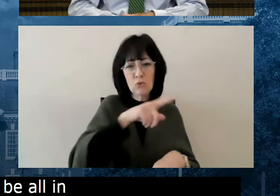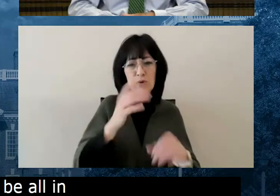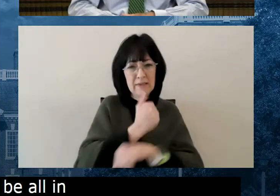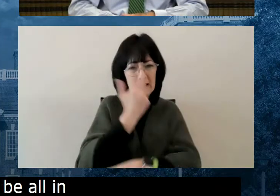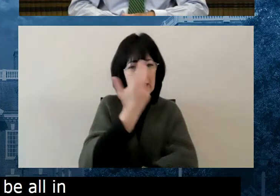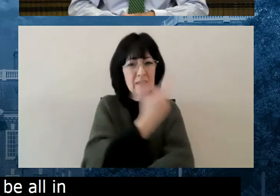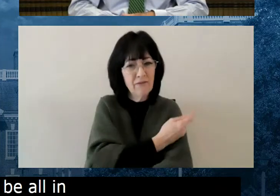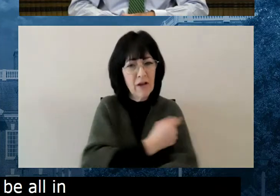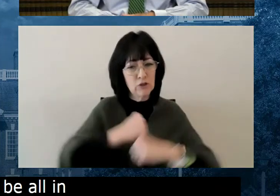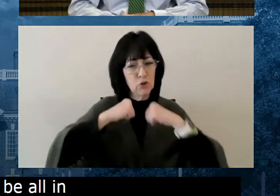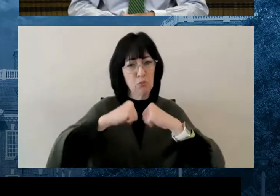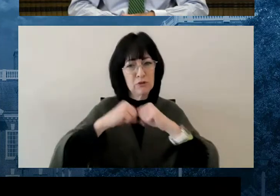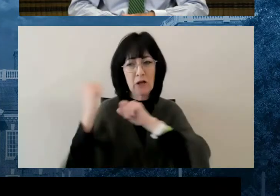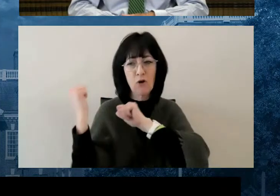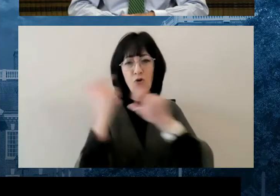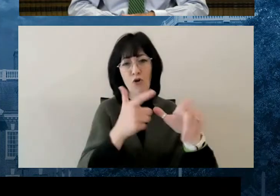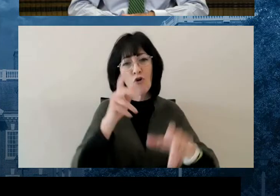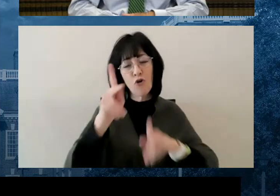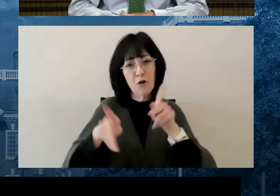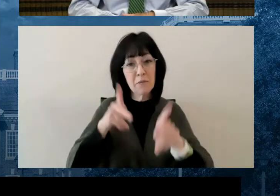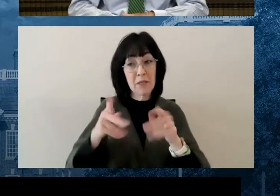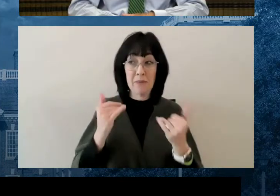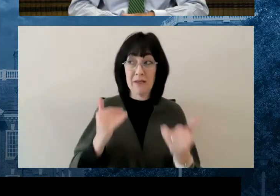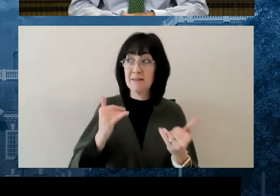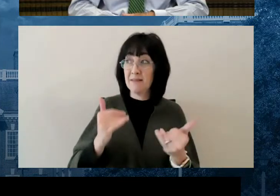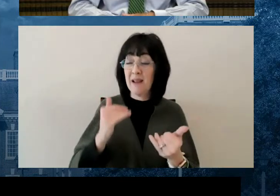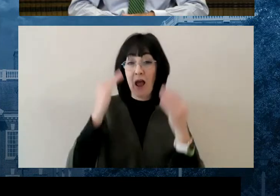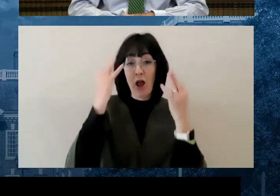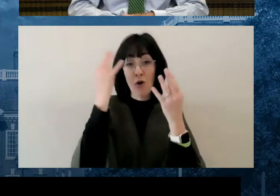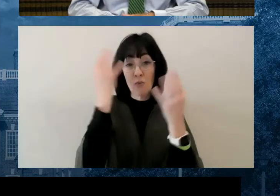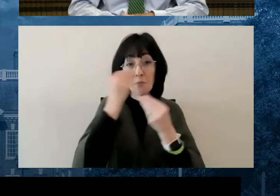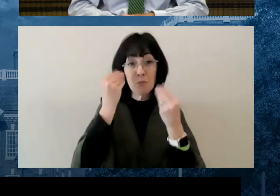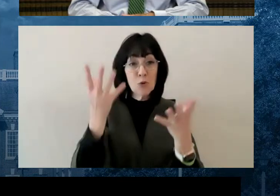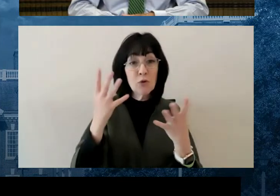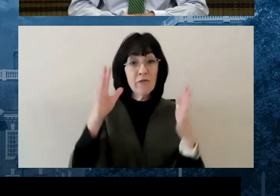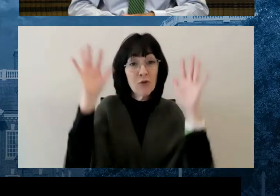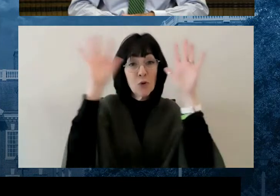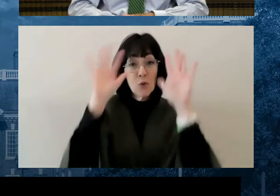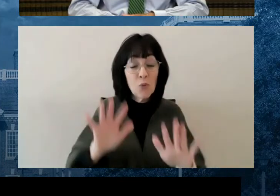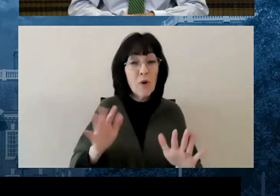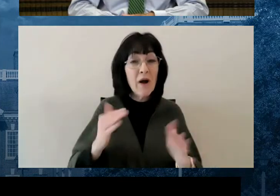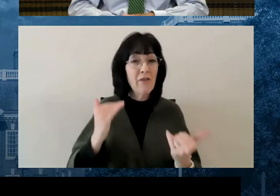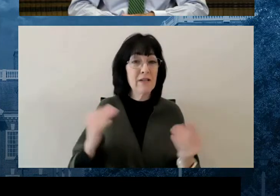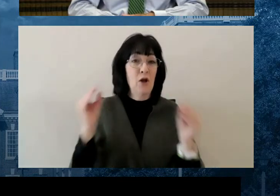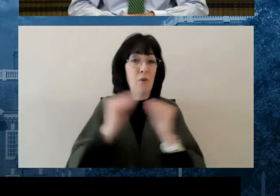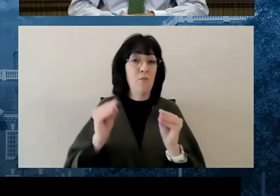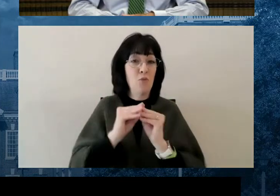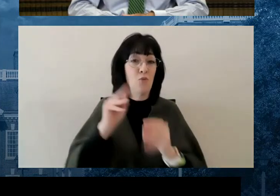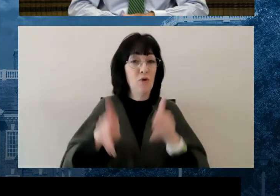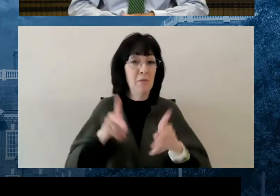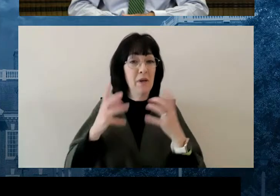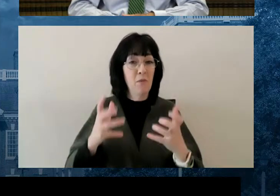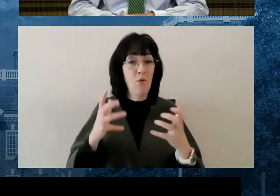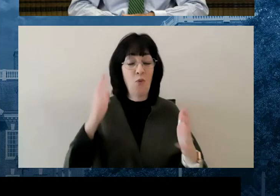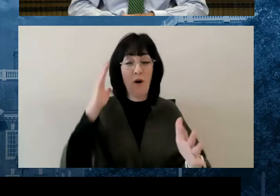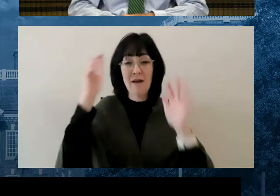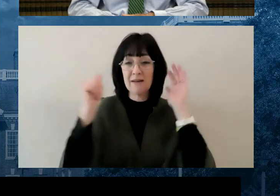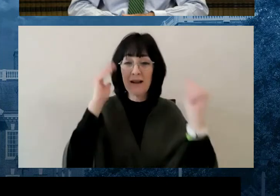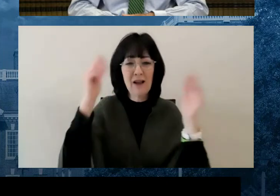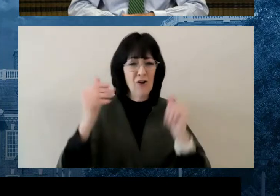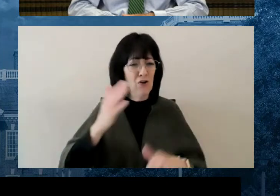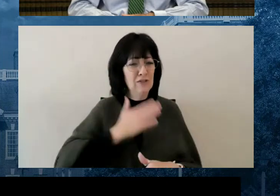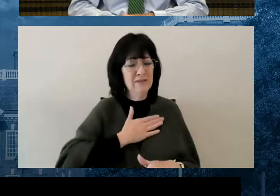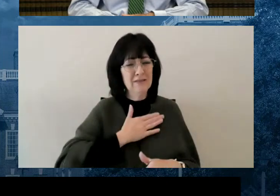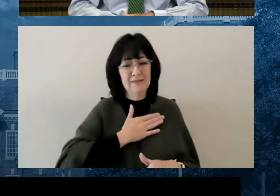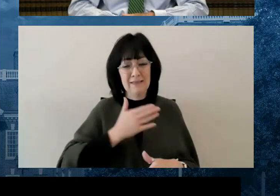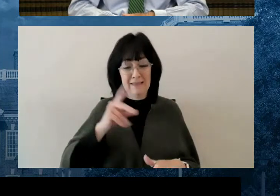last couple weekends, obviously, and people are spending more time out there outside in our beautiful natural areas, parks